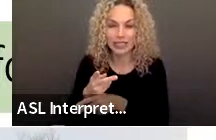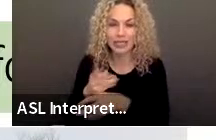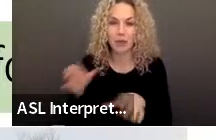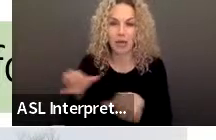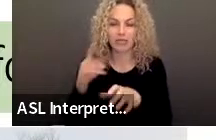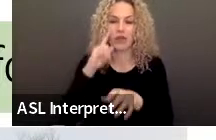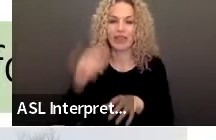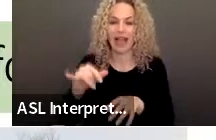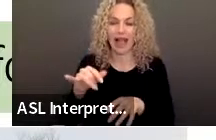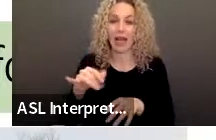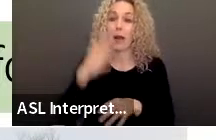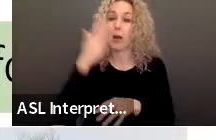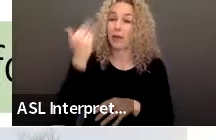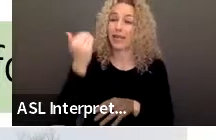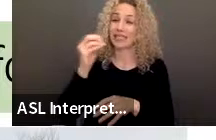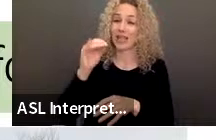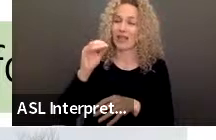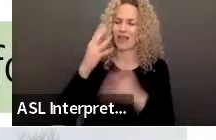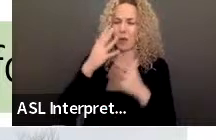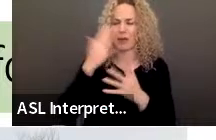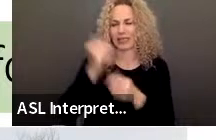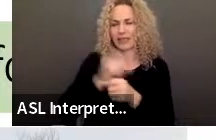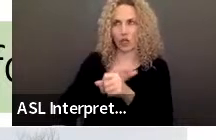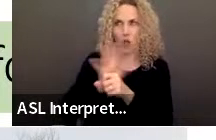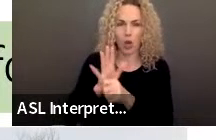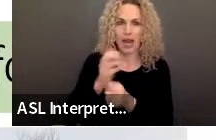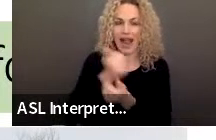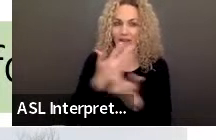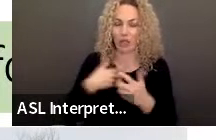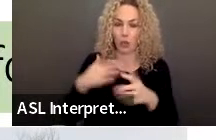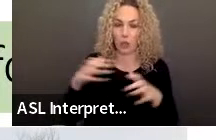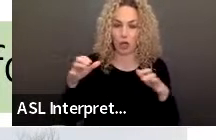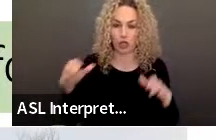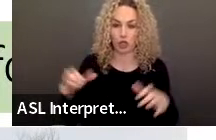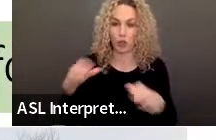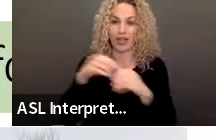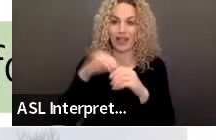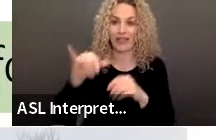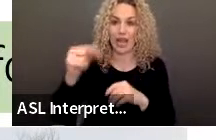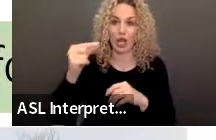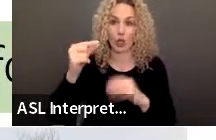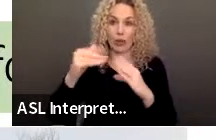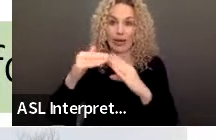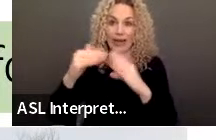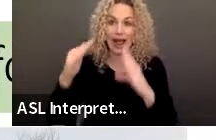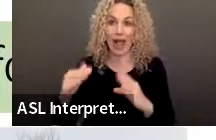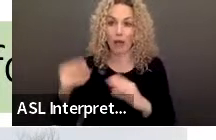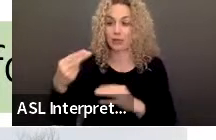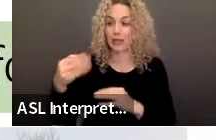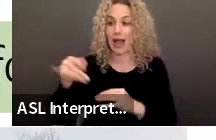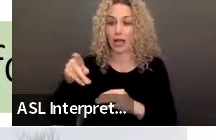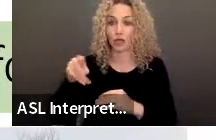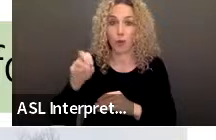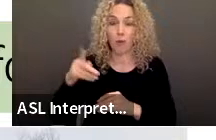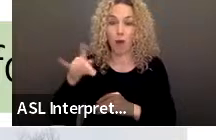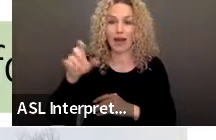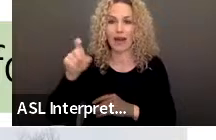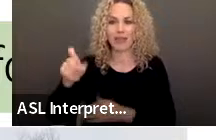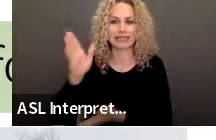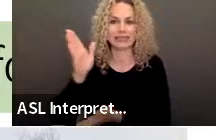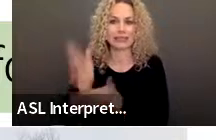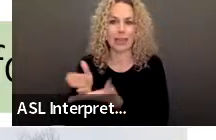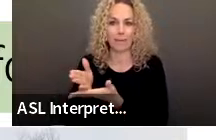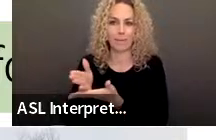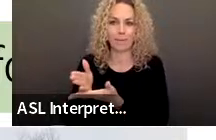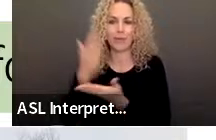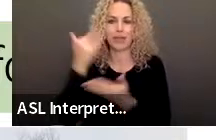Unfortunately, because of COVID, everything we were producing in that greenhouse hydroponic production had to stop because